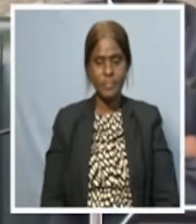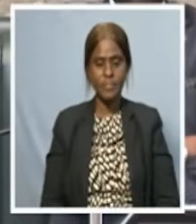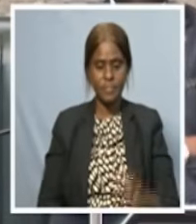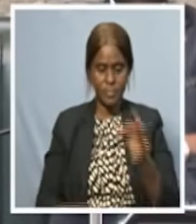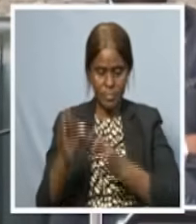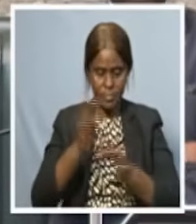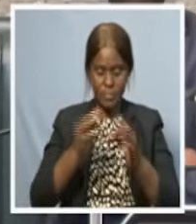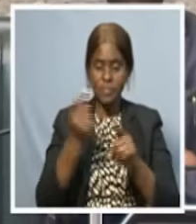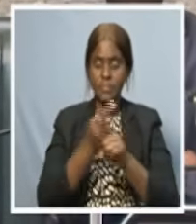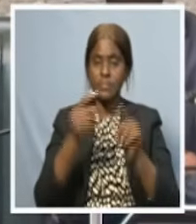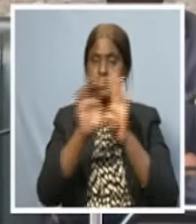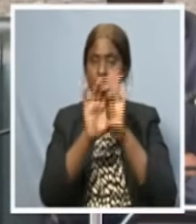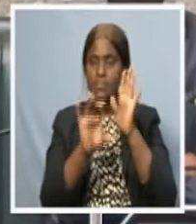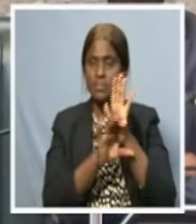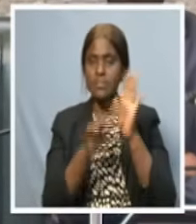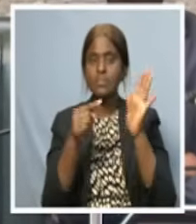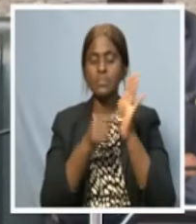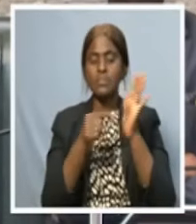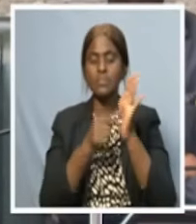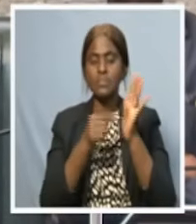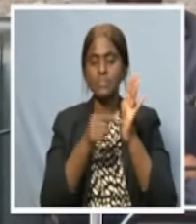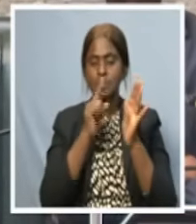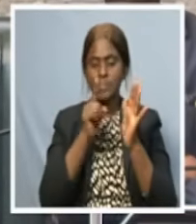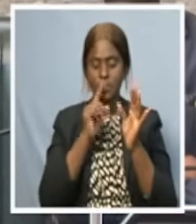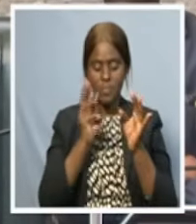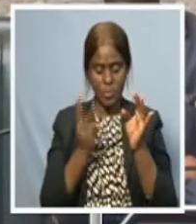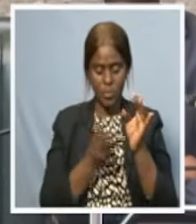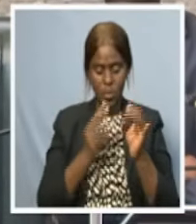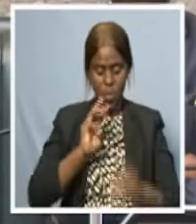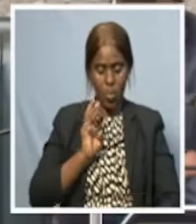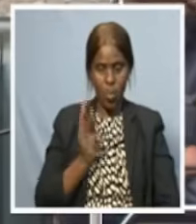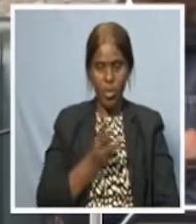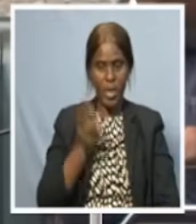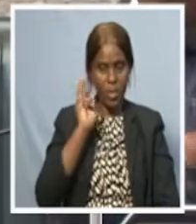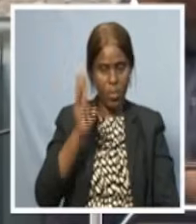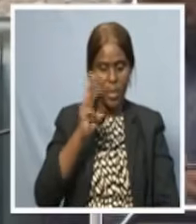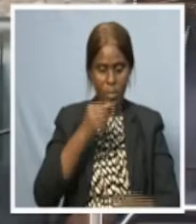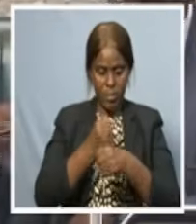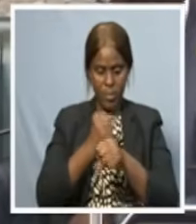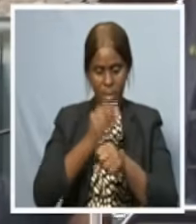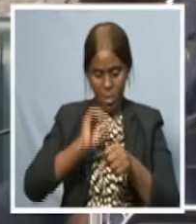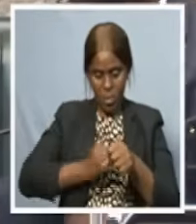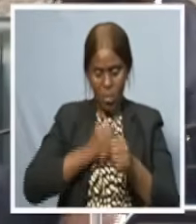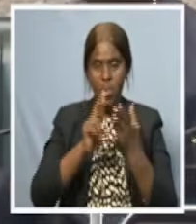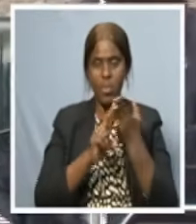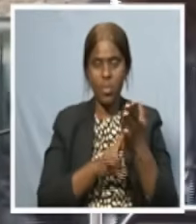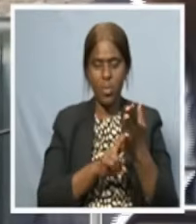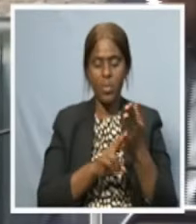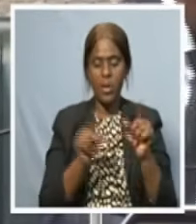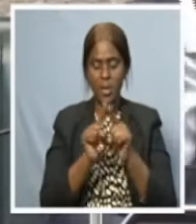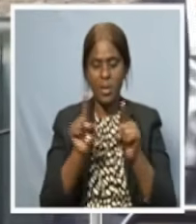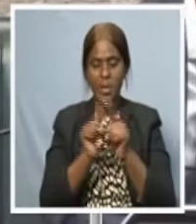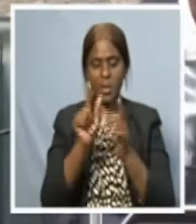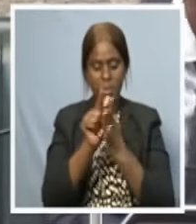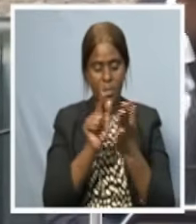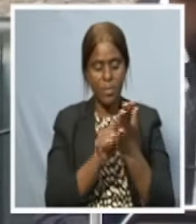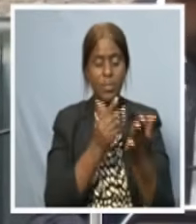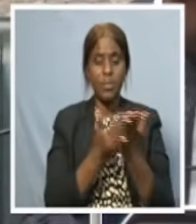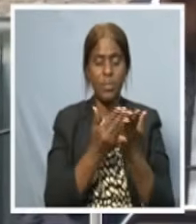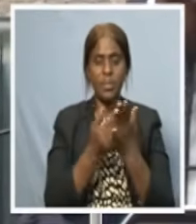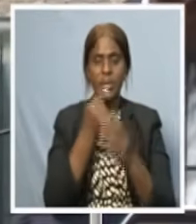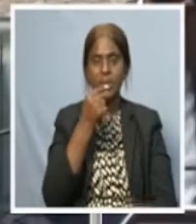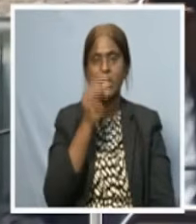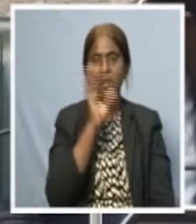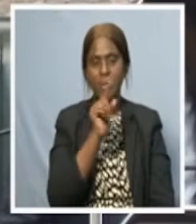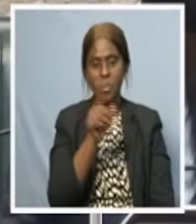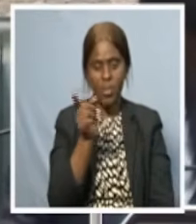by the Constitution that we will make our own rules. And the standing orders